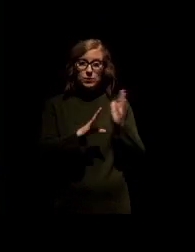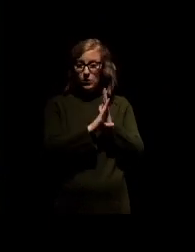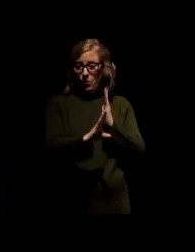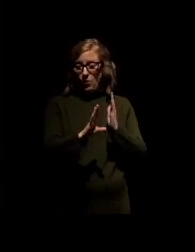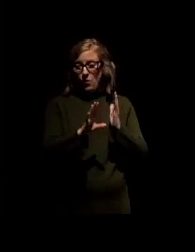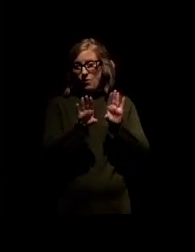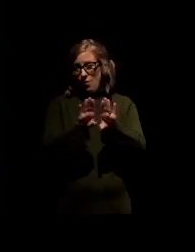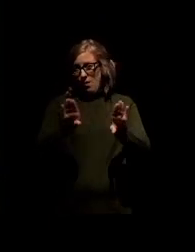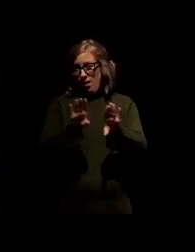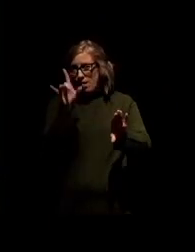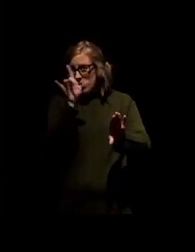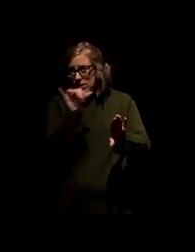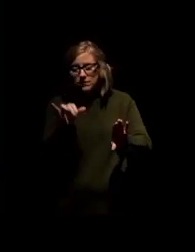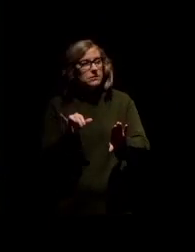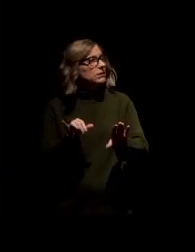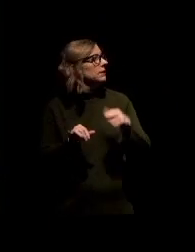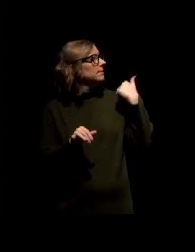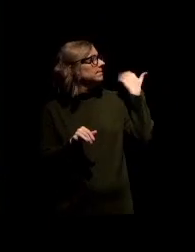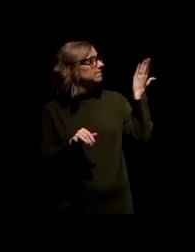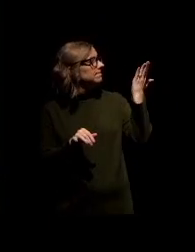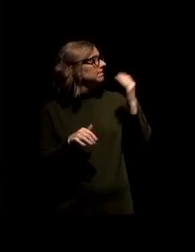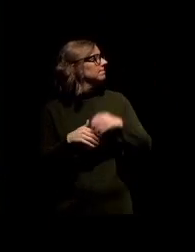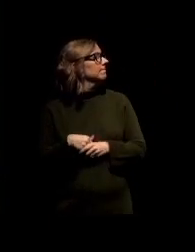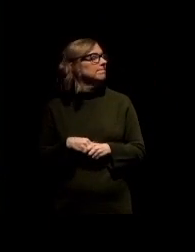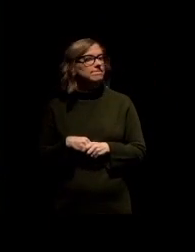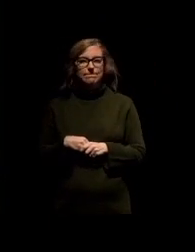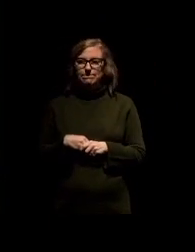like during that period of time.